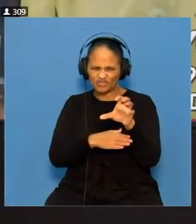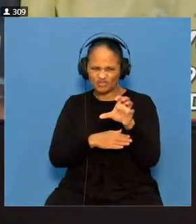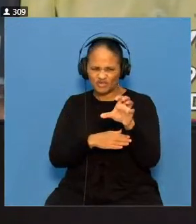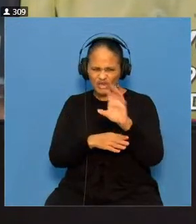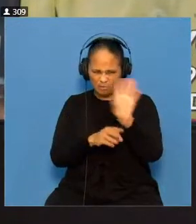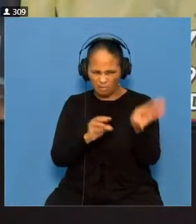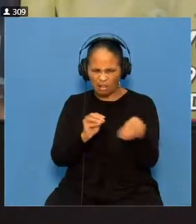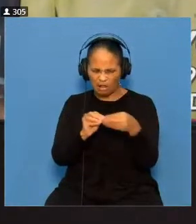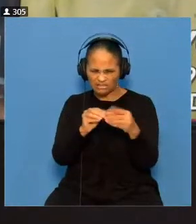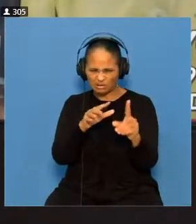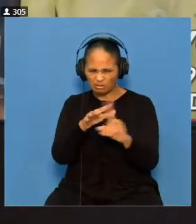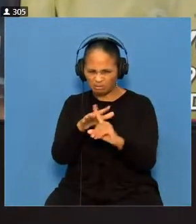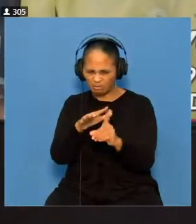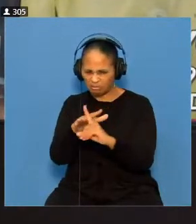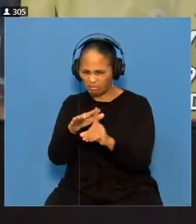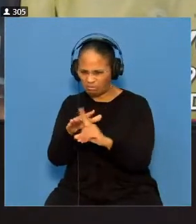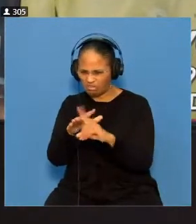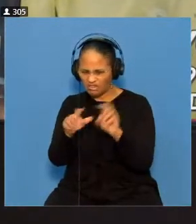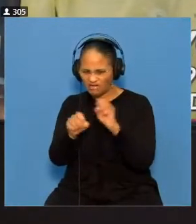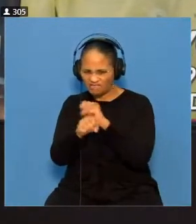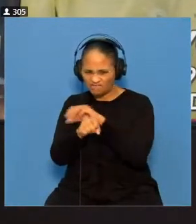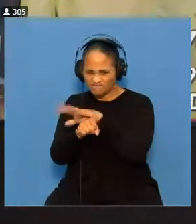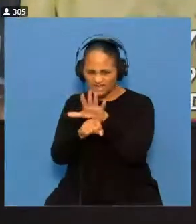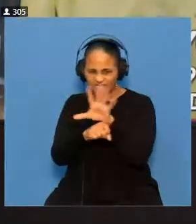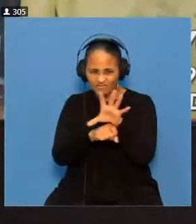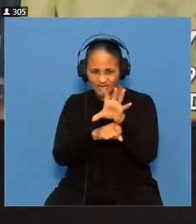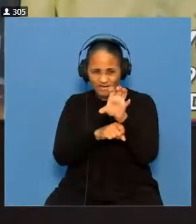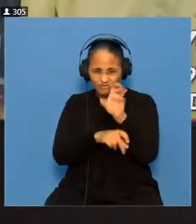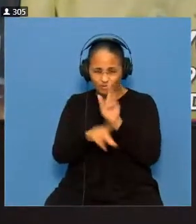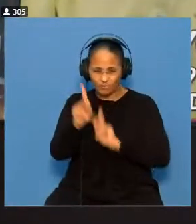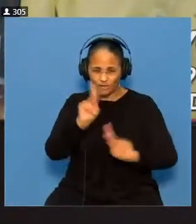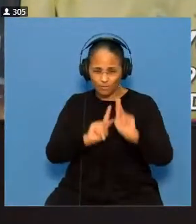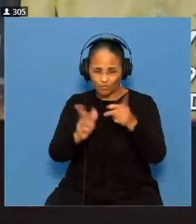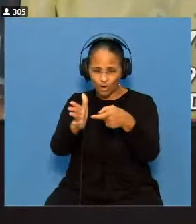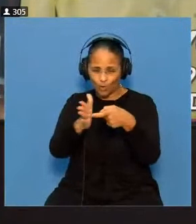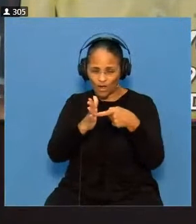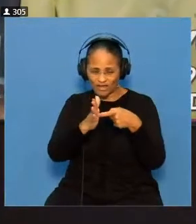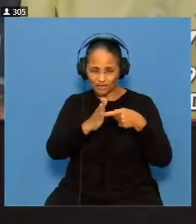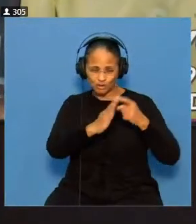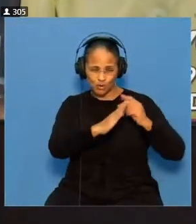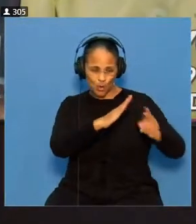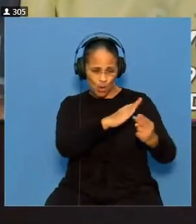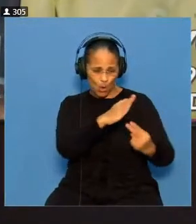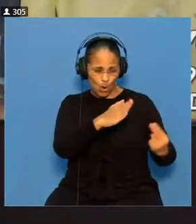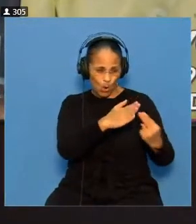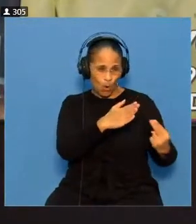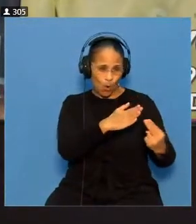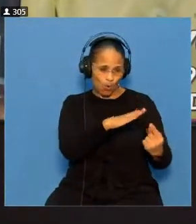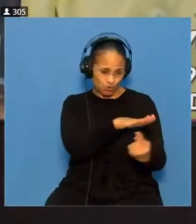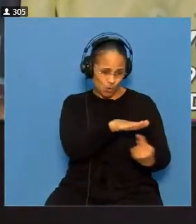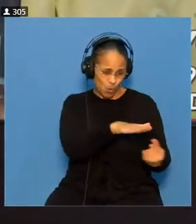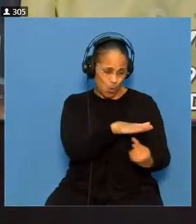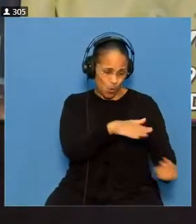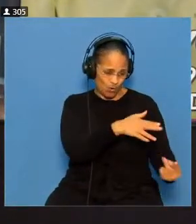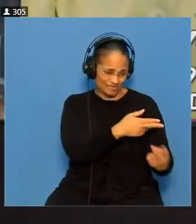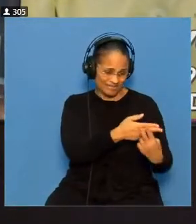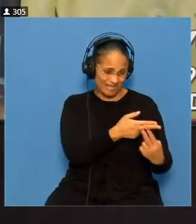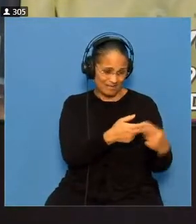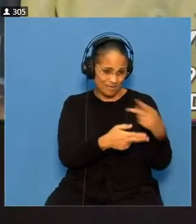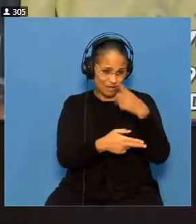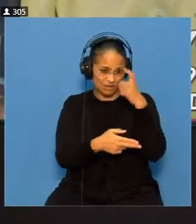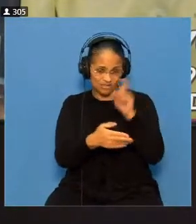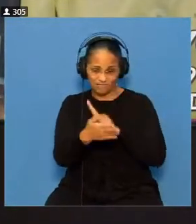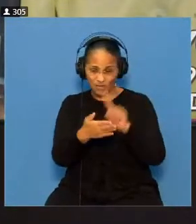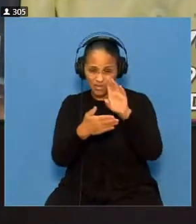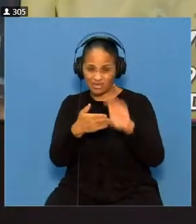cases, which affected over 500 persons being required to quarantine because of a weekends of activities. And